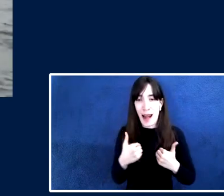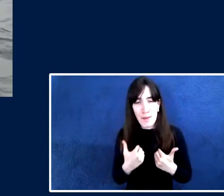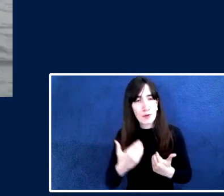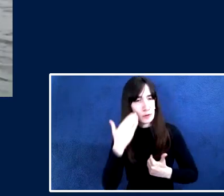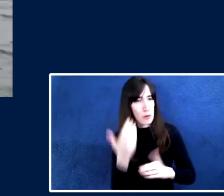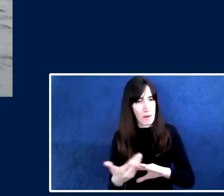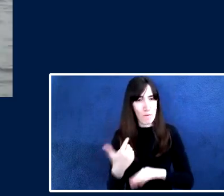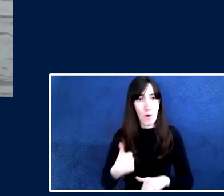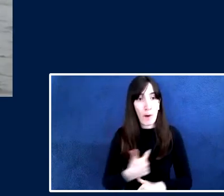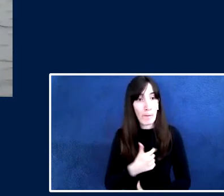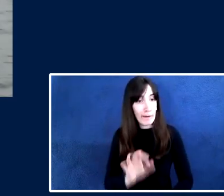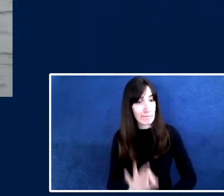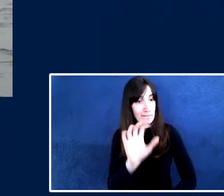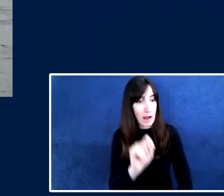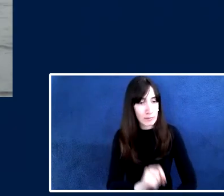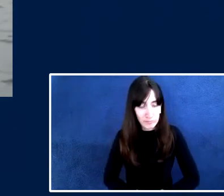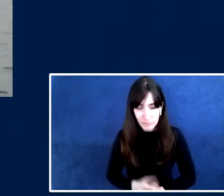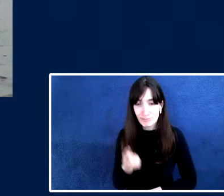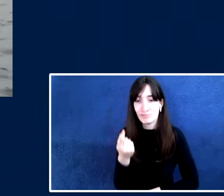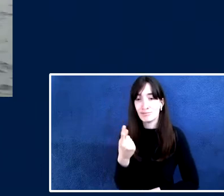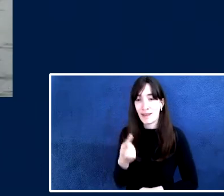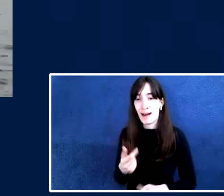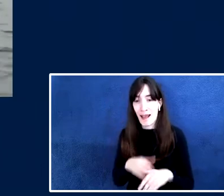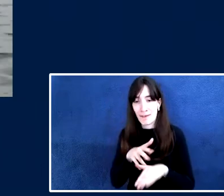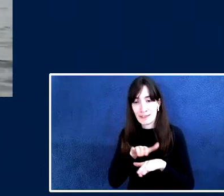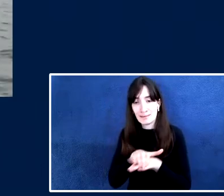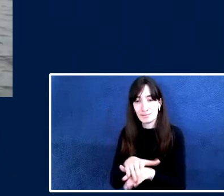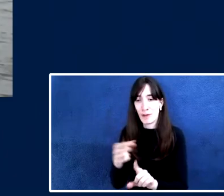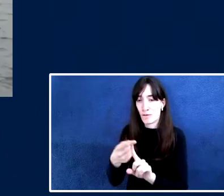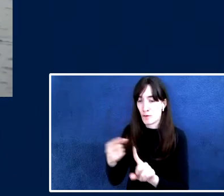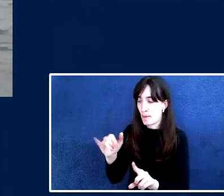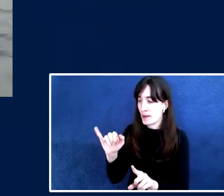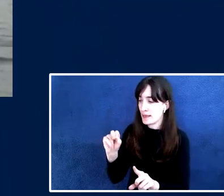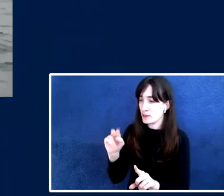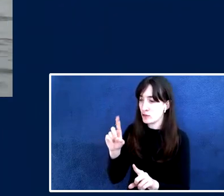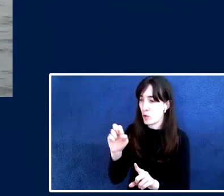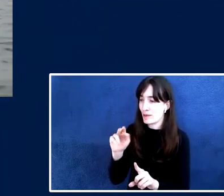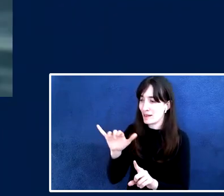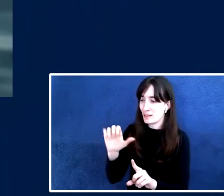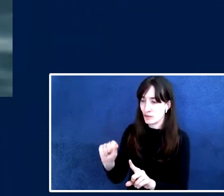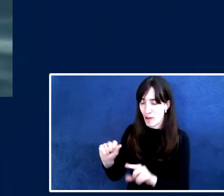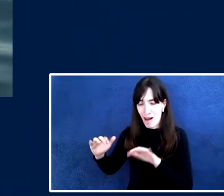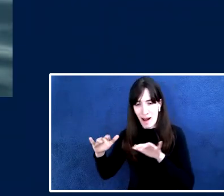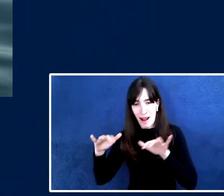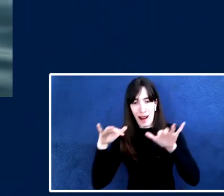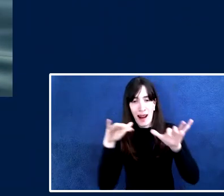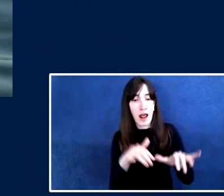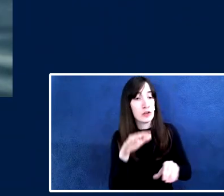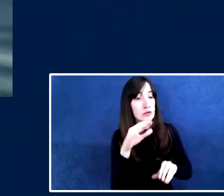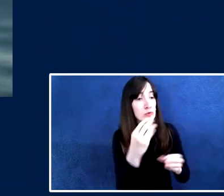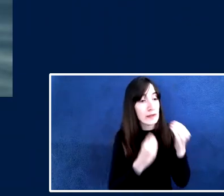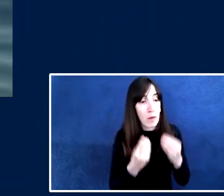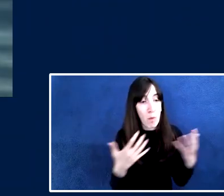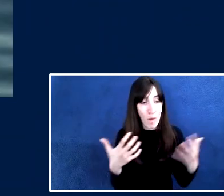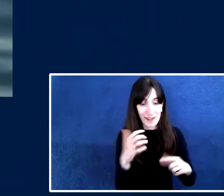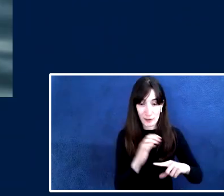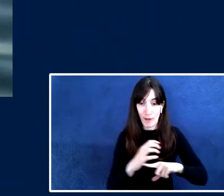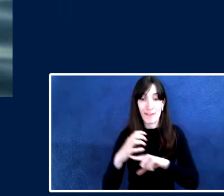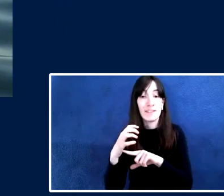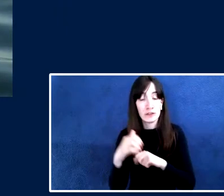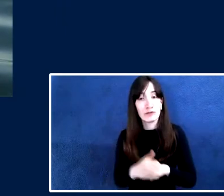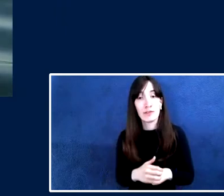have sea turtles that are swimming from Indonesia across the Pacific to eat our jellyfish here. We have seabirds